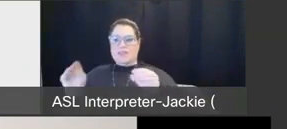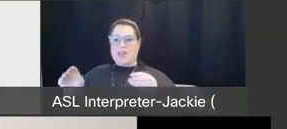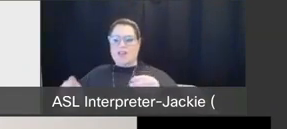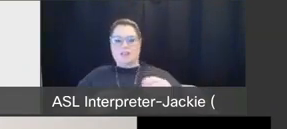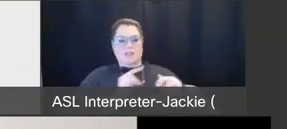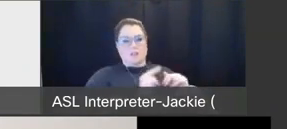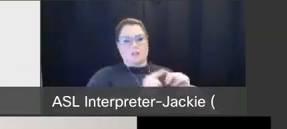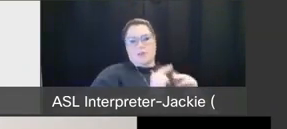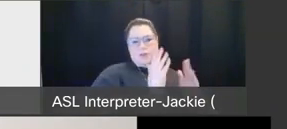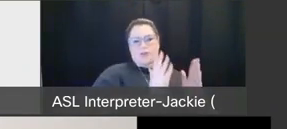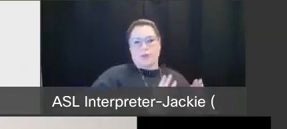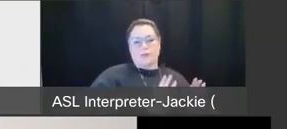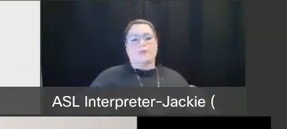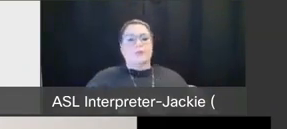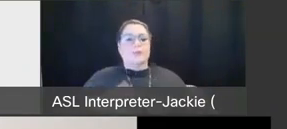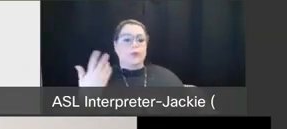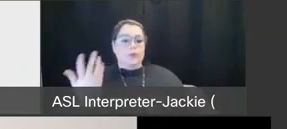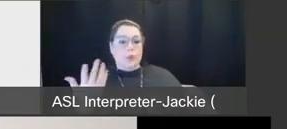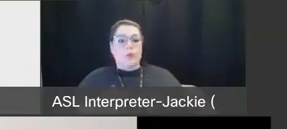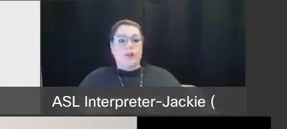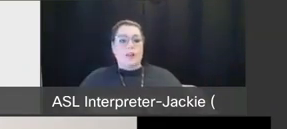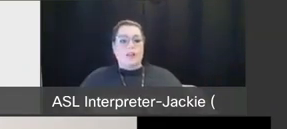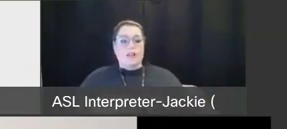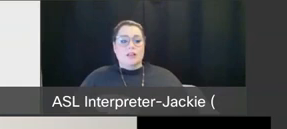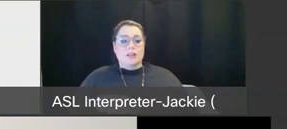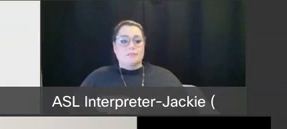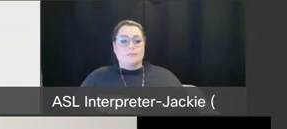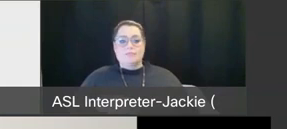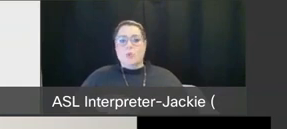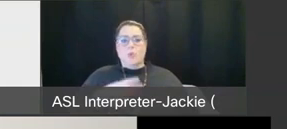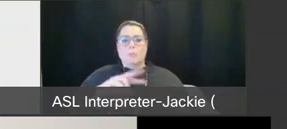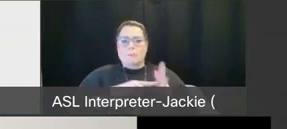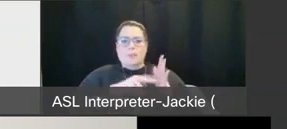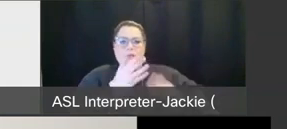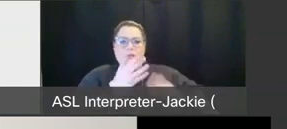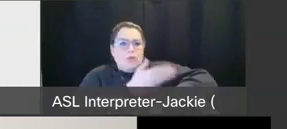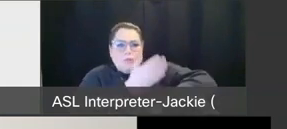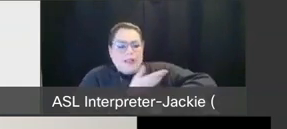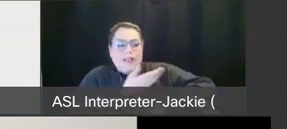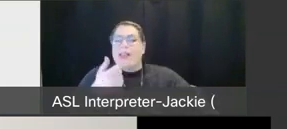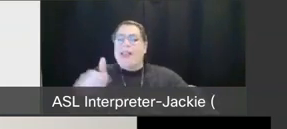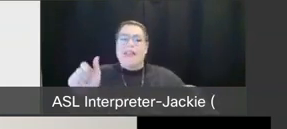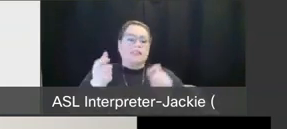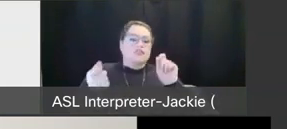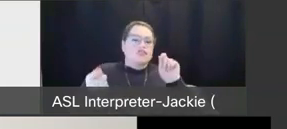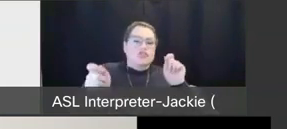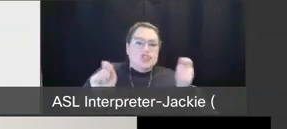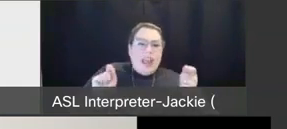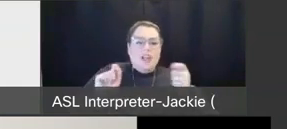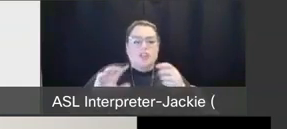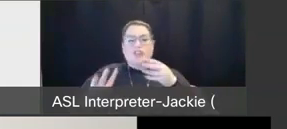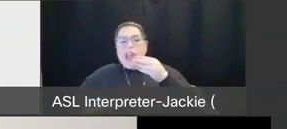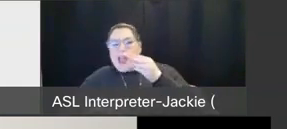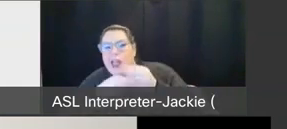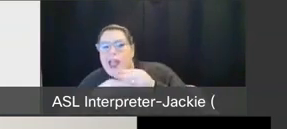but essentially, if you are adding, changing, fixing, or